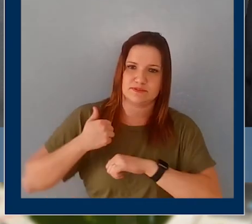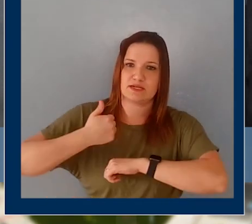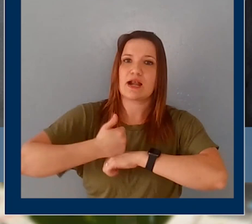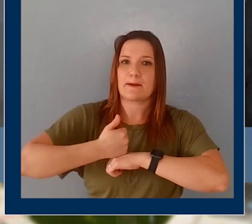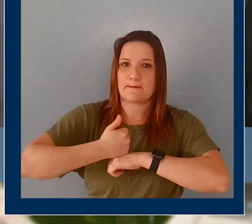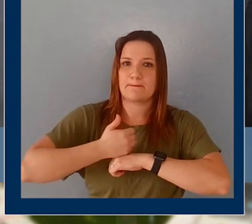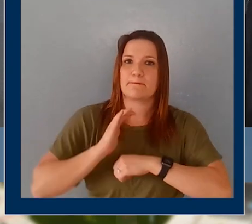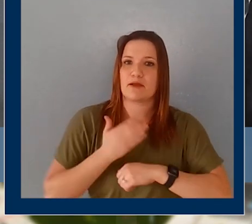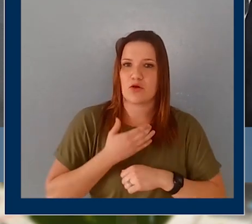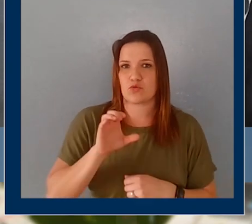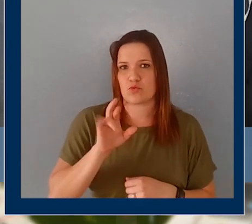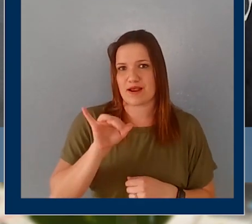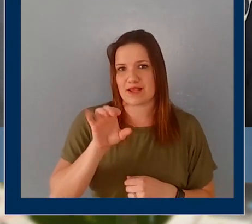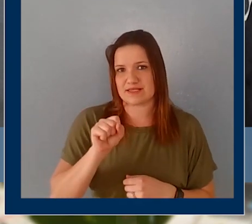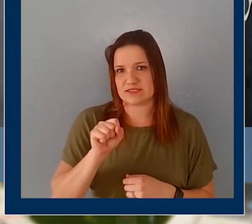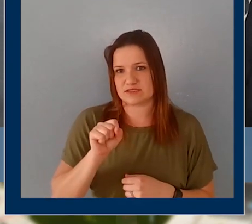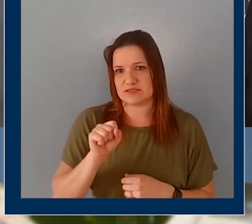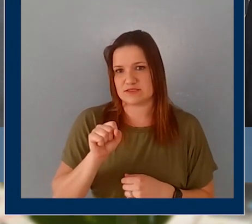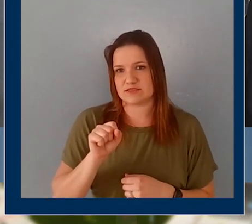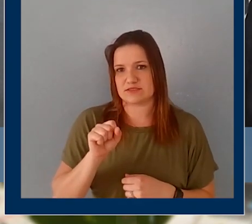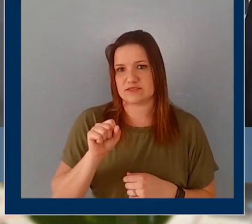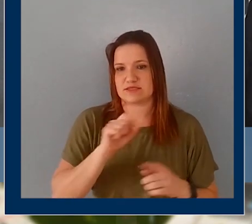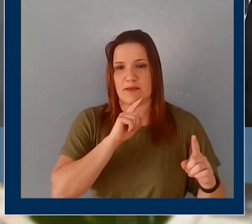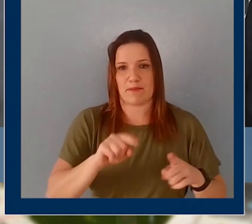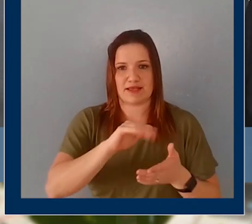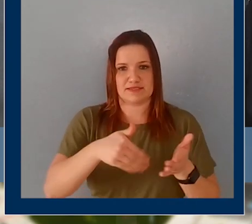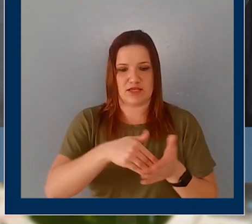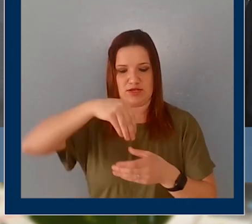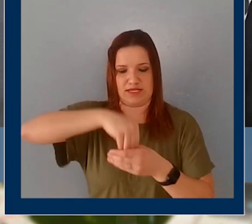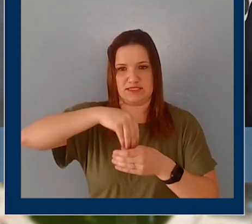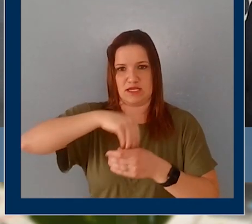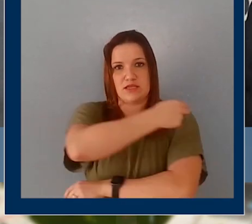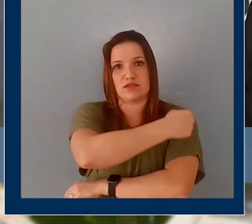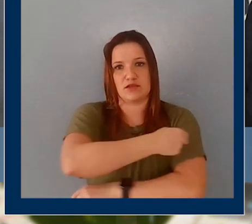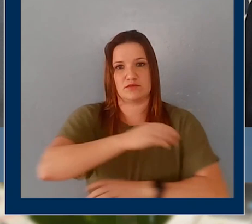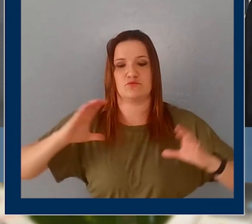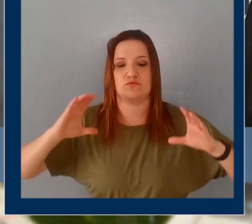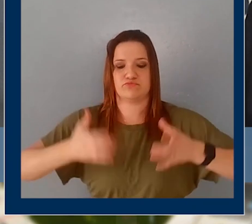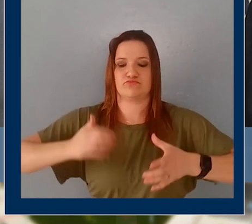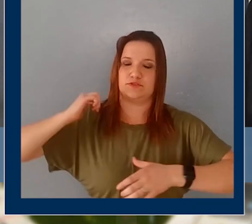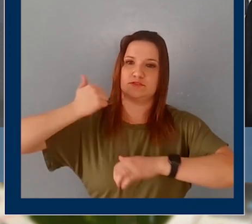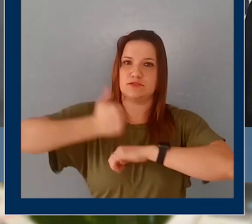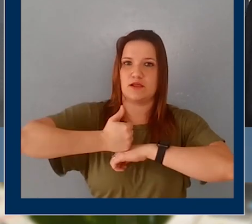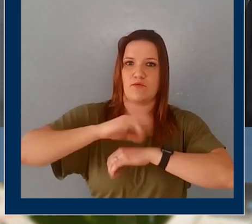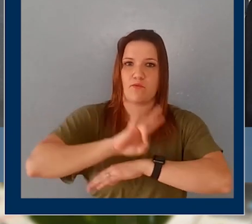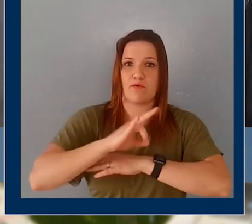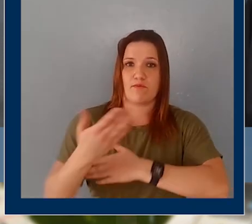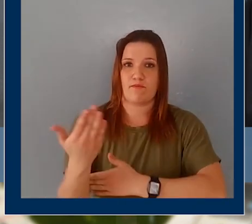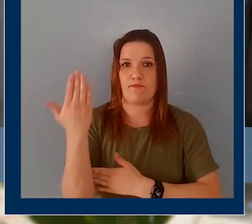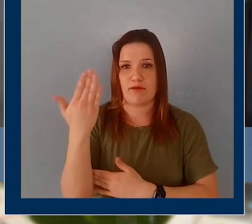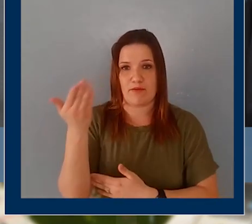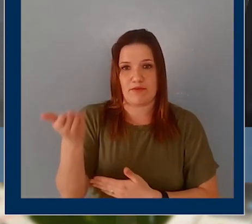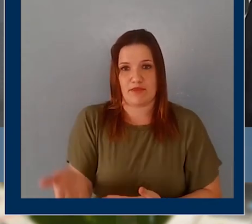again, we're practicing, because if we ever get there, which we hope we never do, and we will do everything humanly possible to